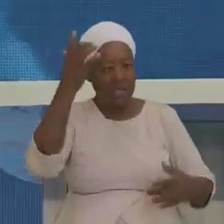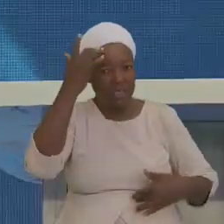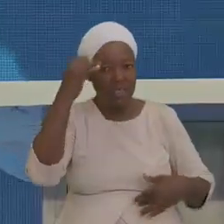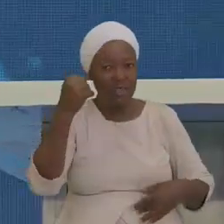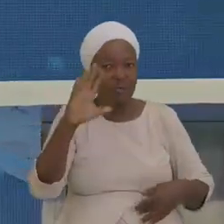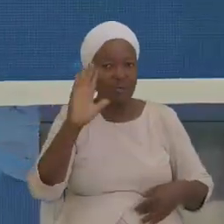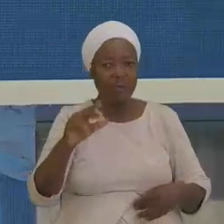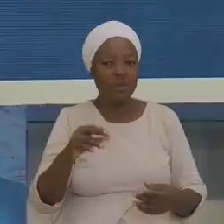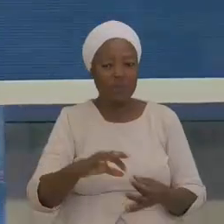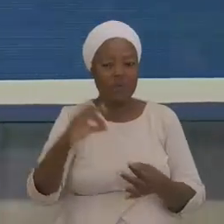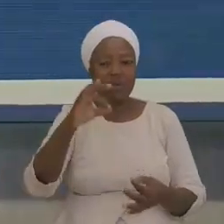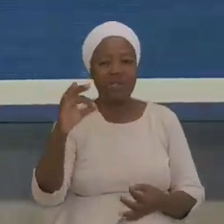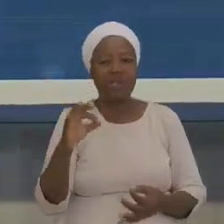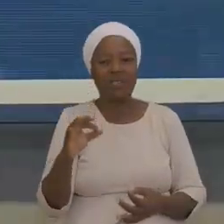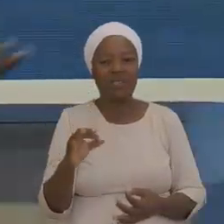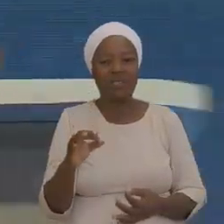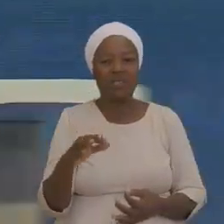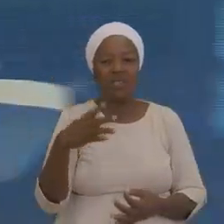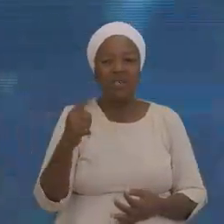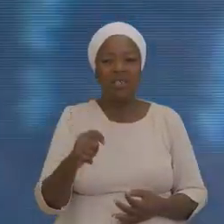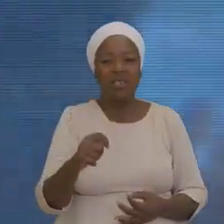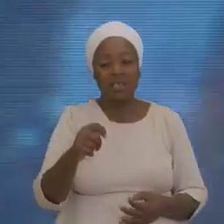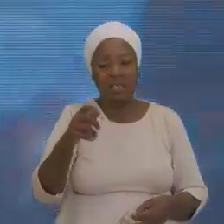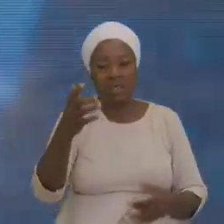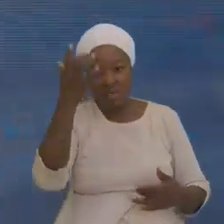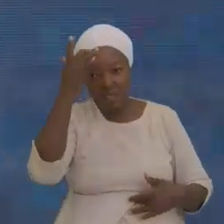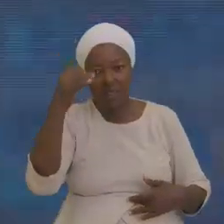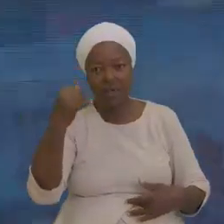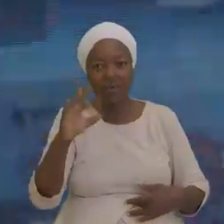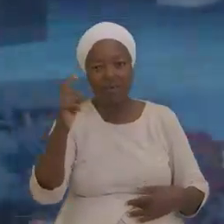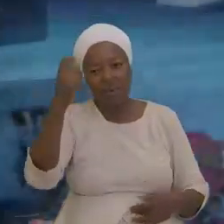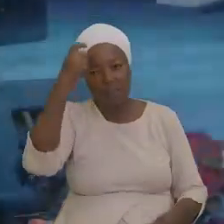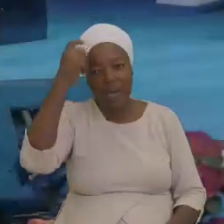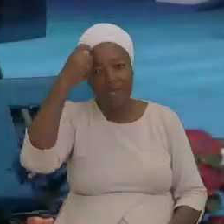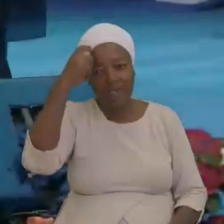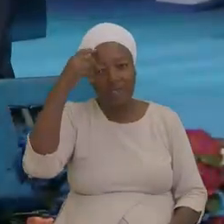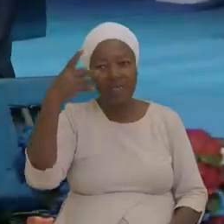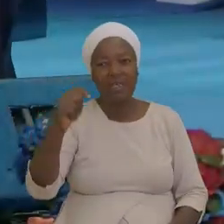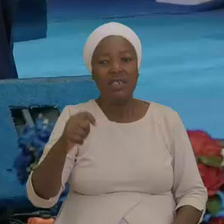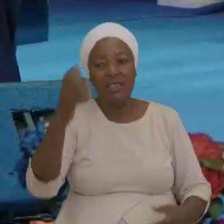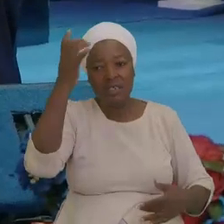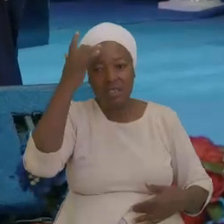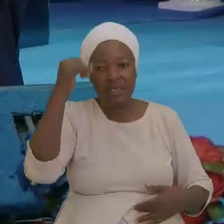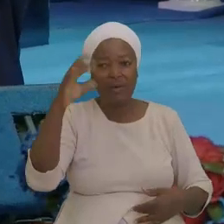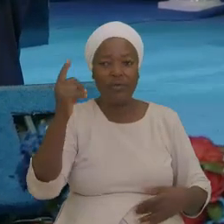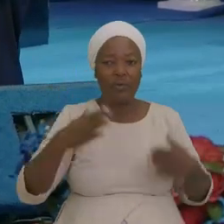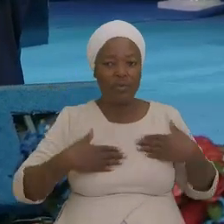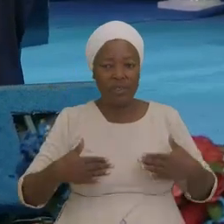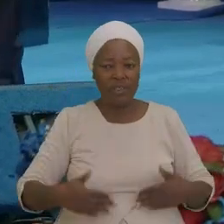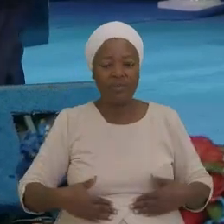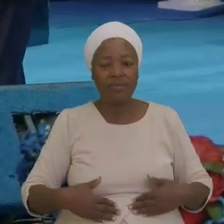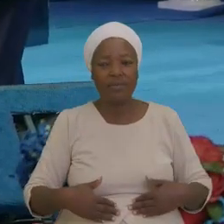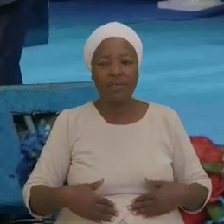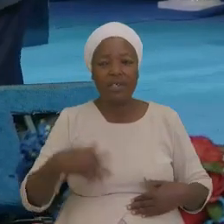your spirit, the ailment of your mind, the ailment of your body,